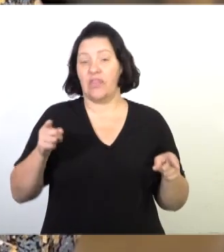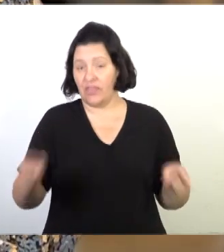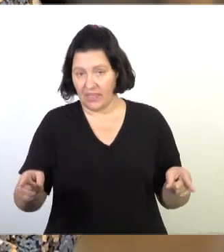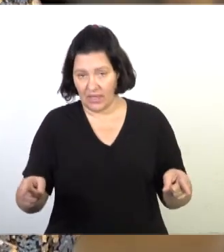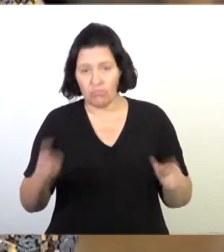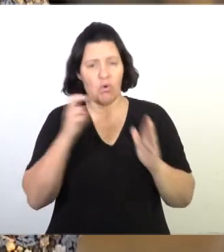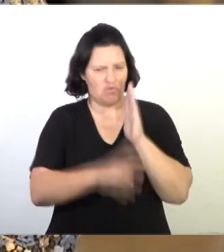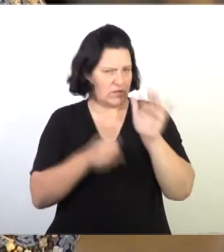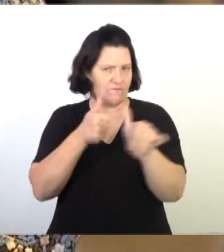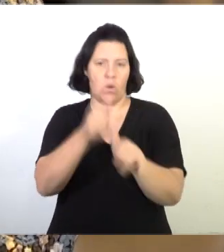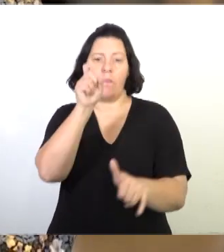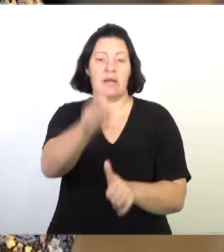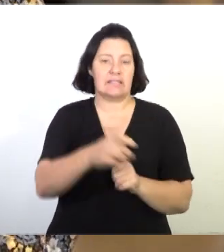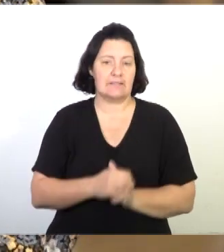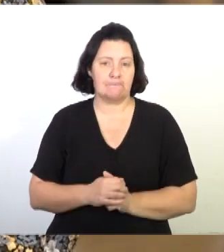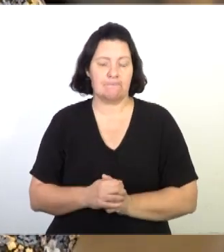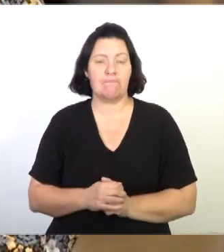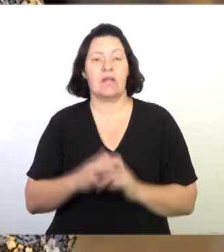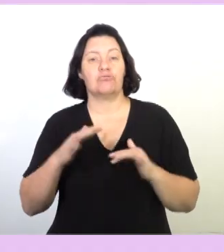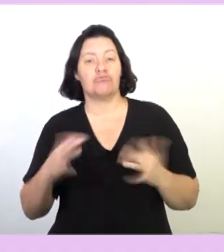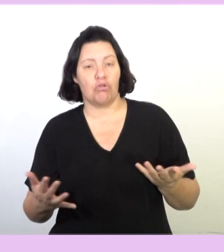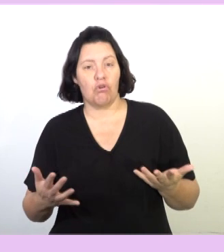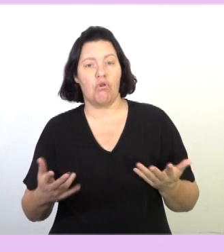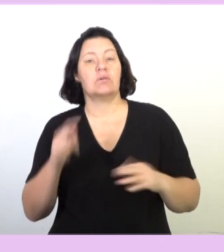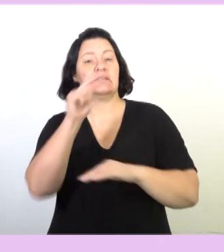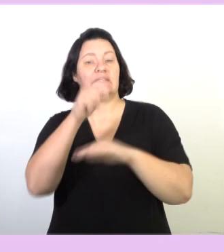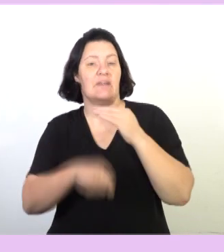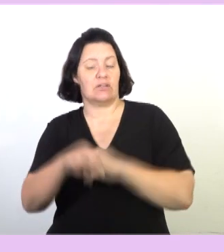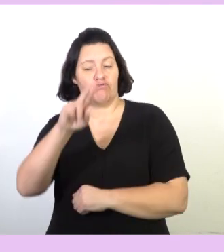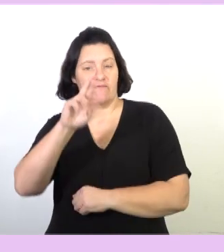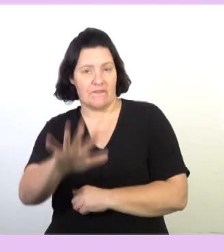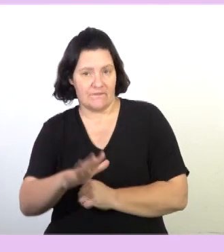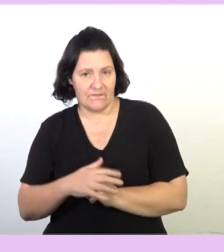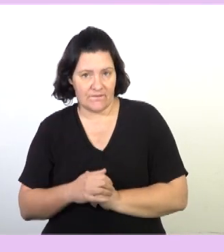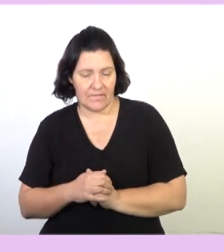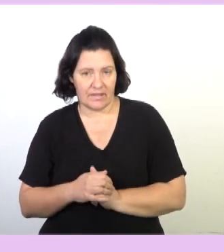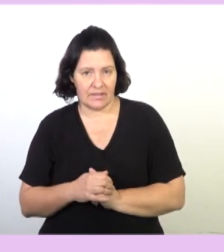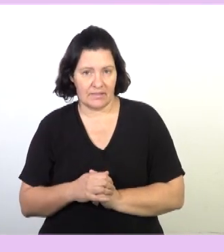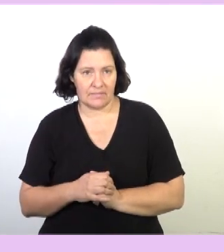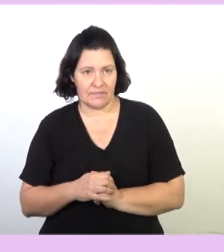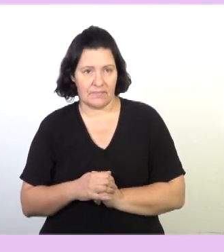on the left-hand side, you also do on the right-hand side. So we'll divide by 5 rand.